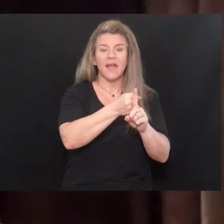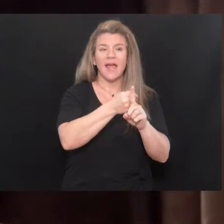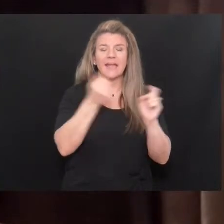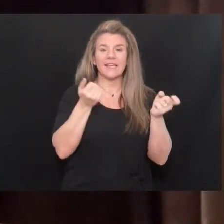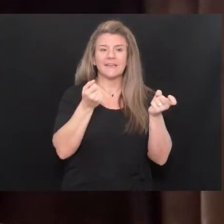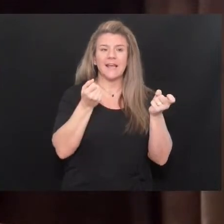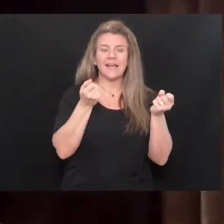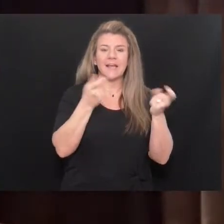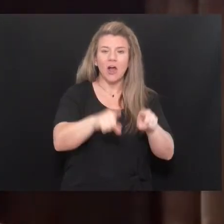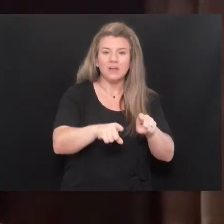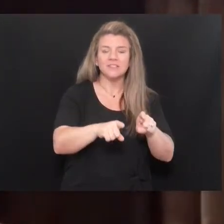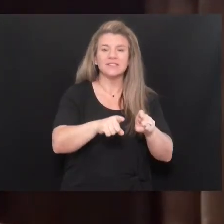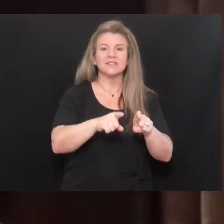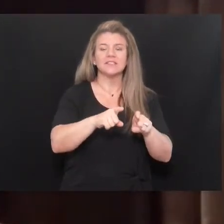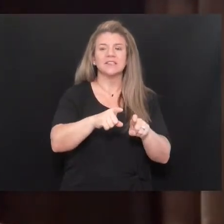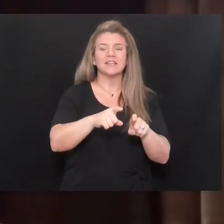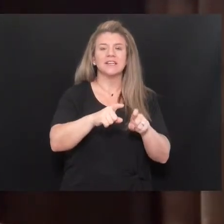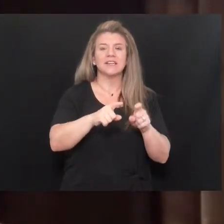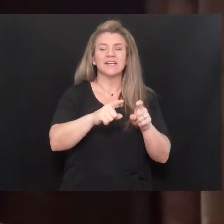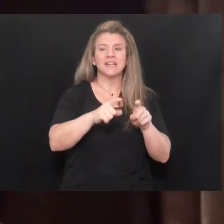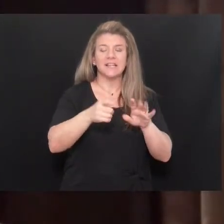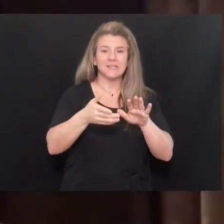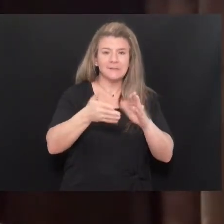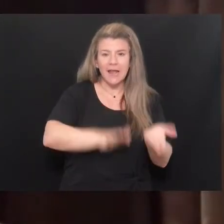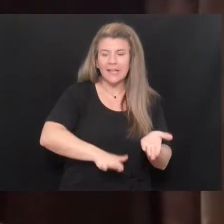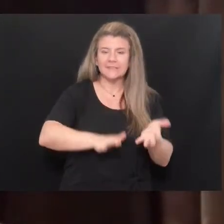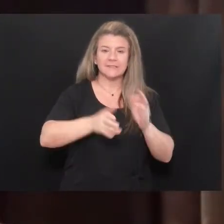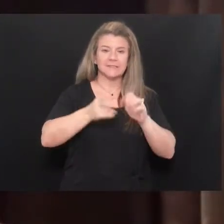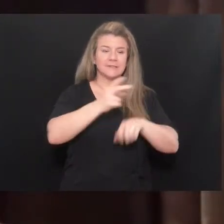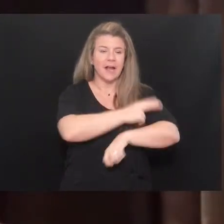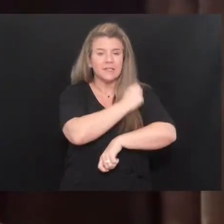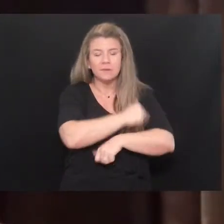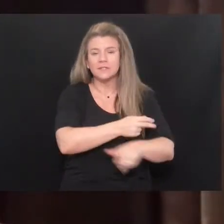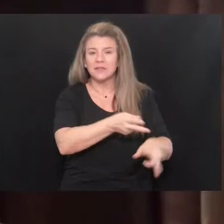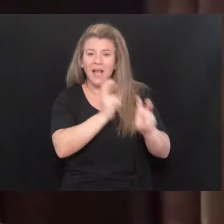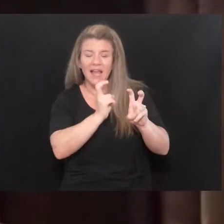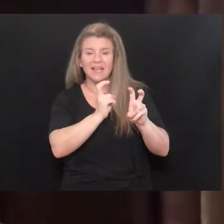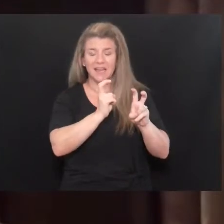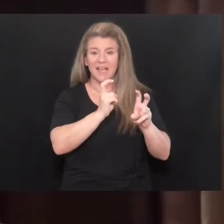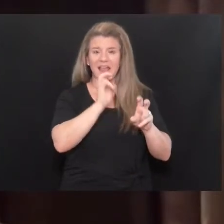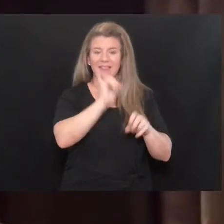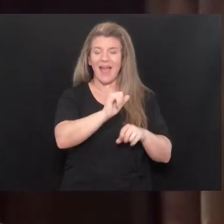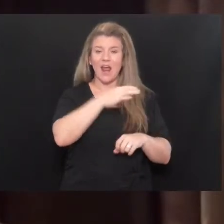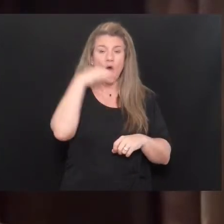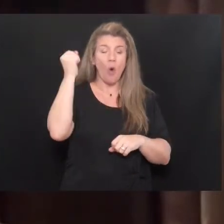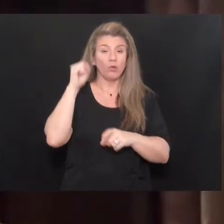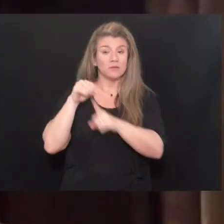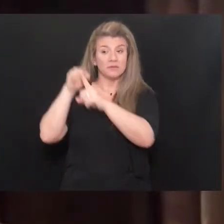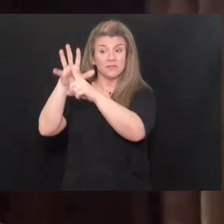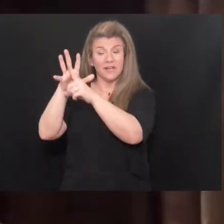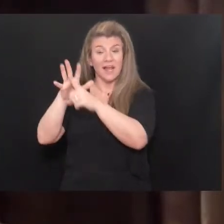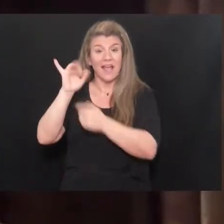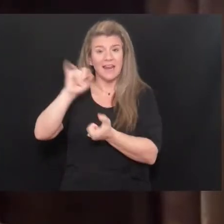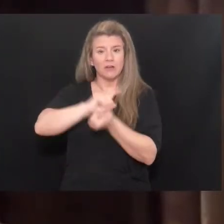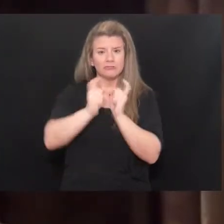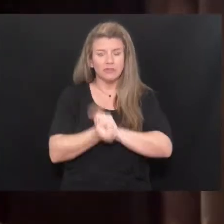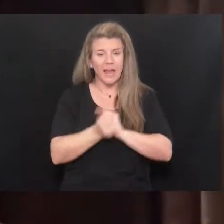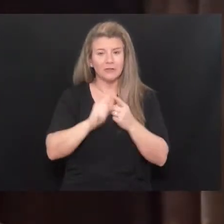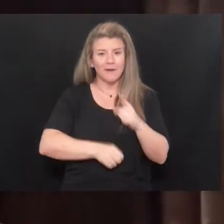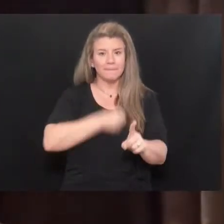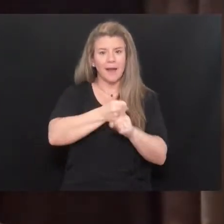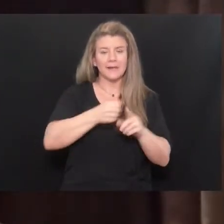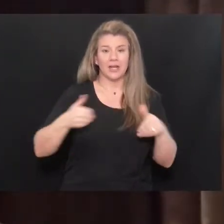causes the demise, the death, the hospitalization, severe illness in elders, to one that really is affecting